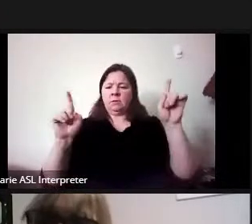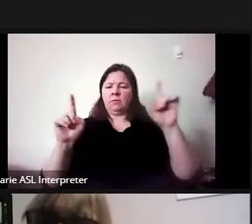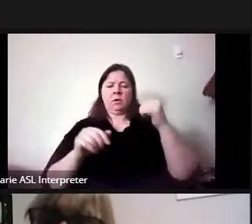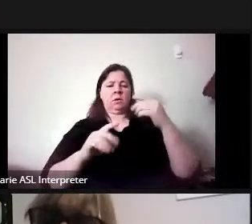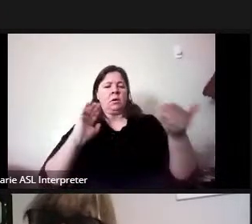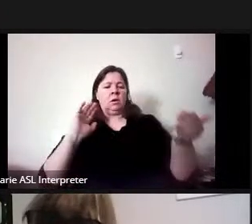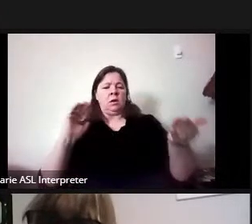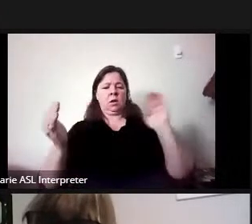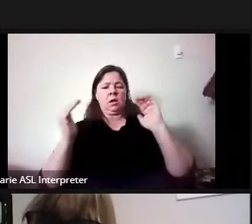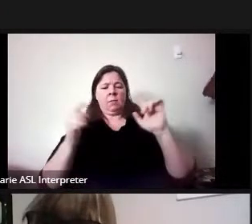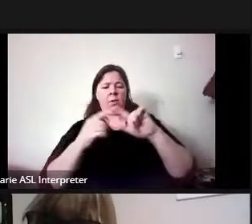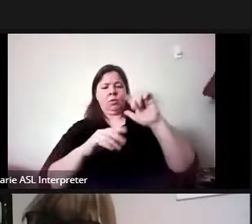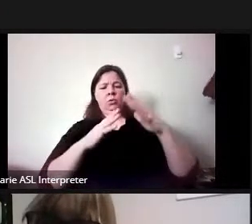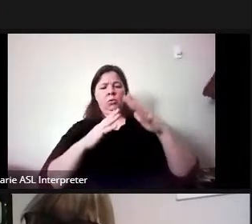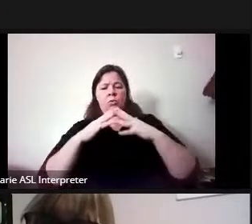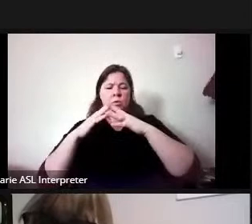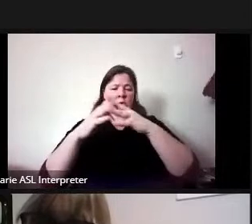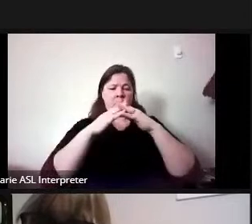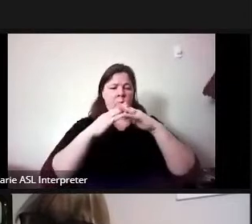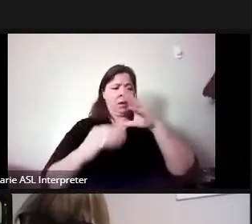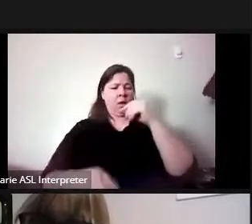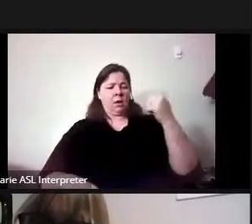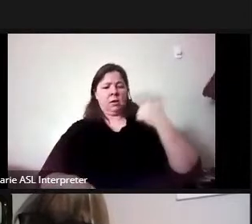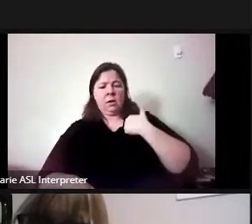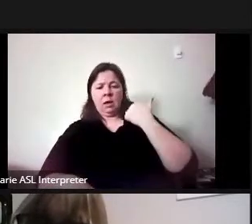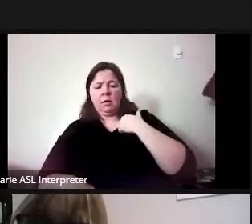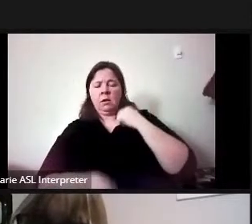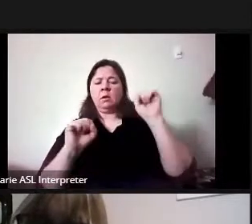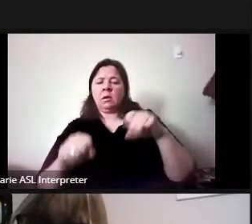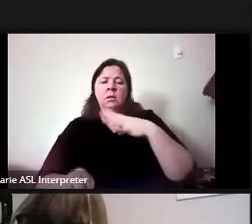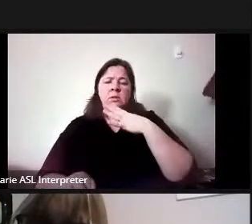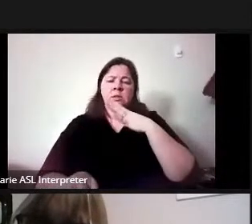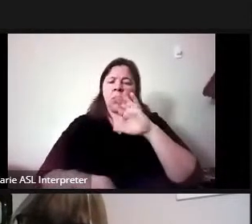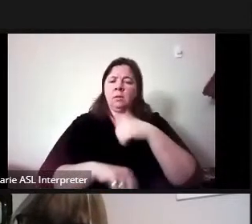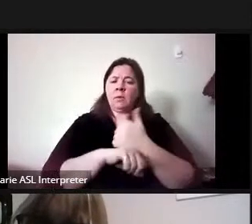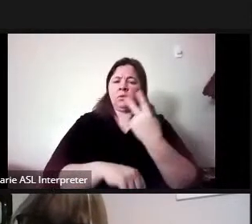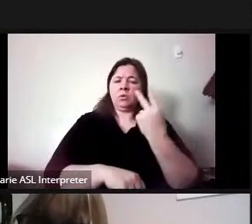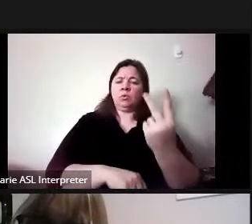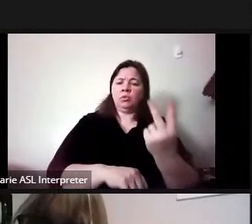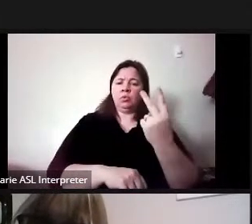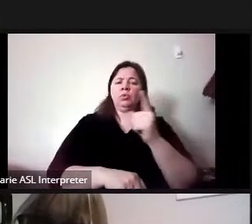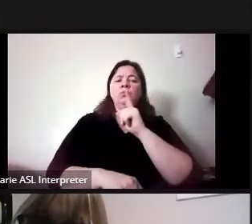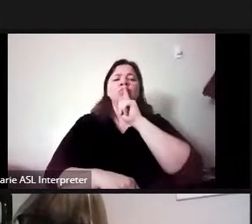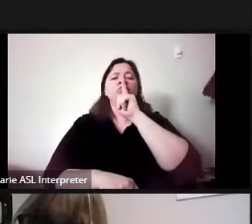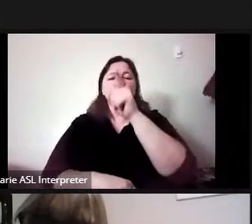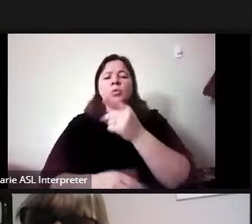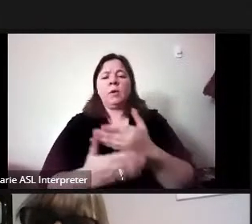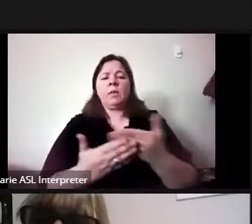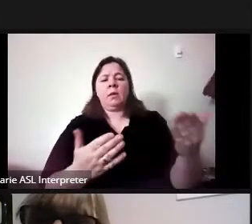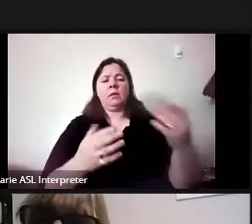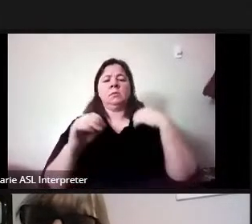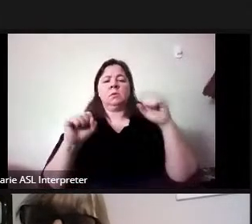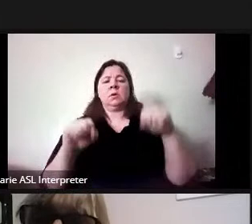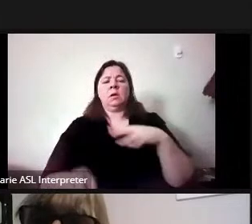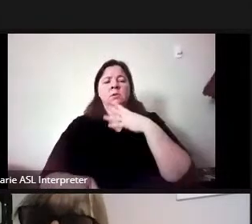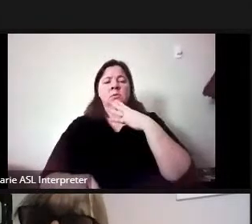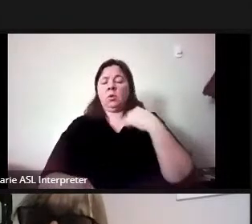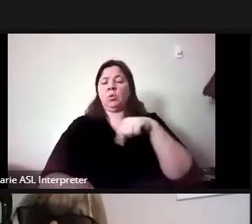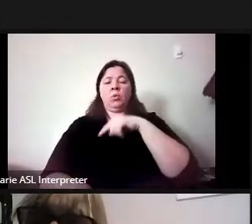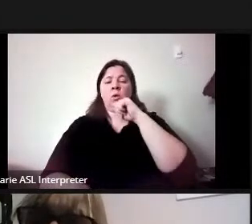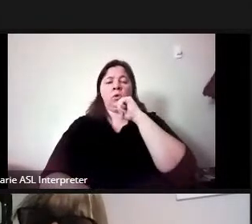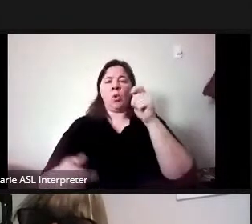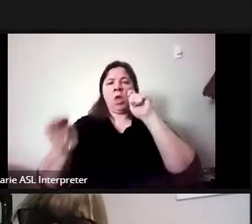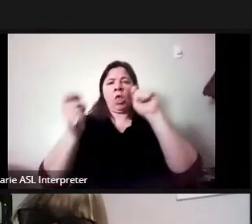and America is based upon we can say on true things, like we don't